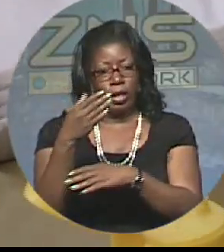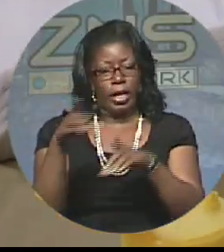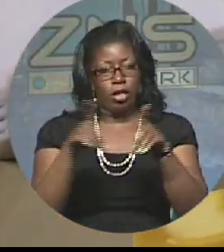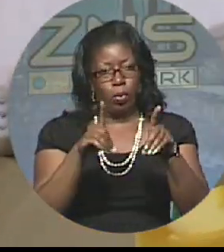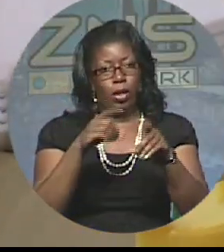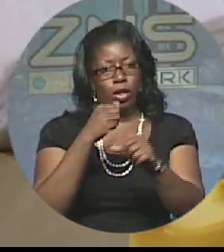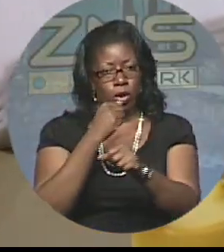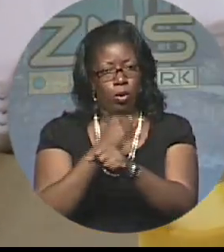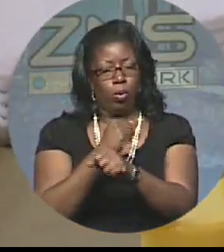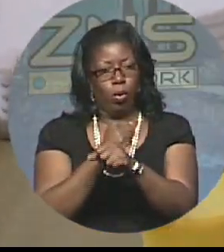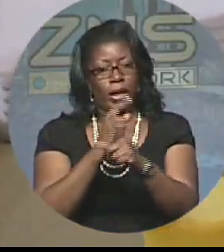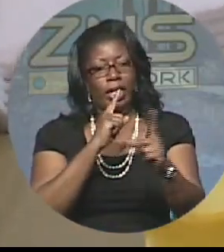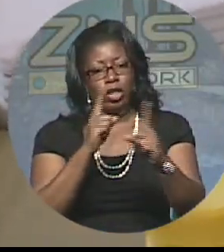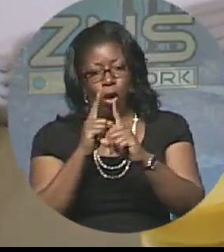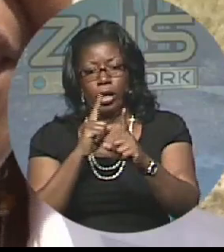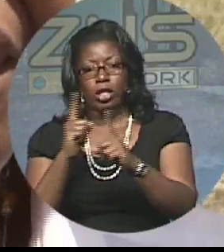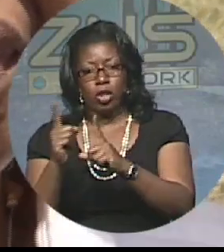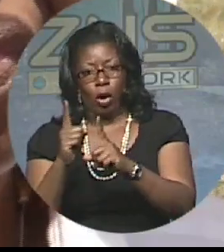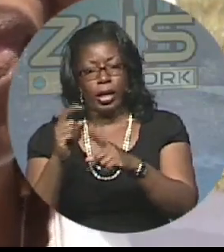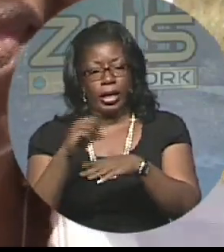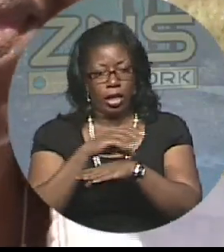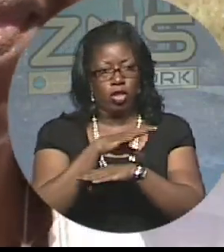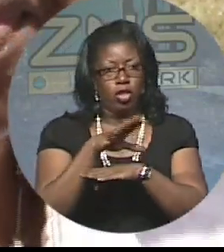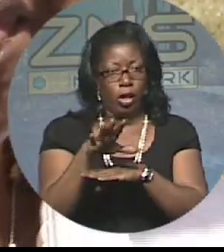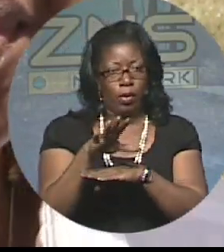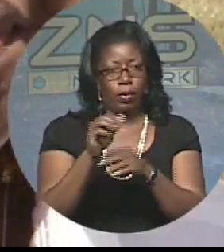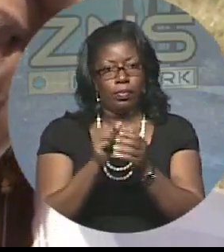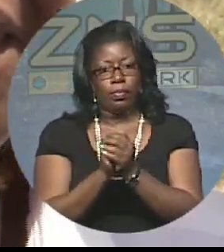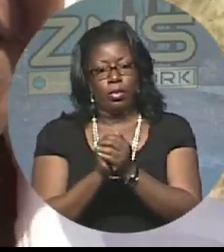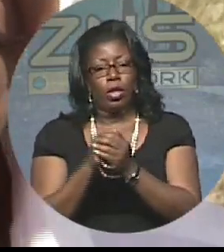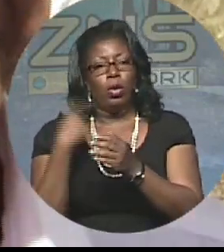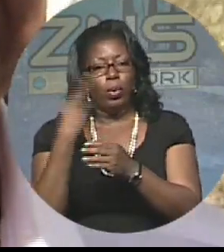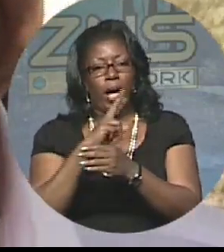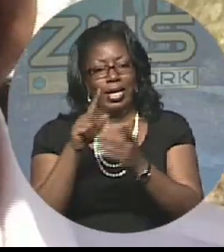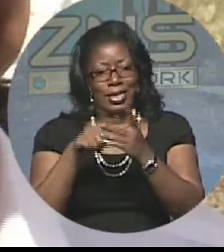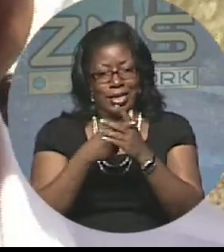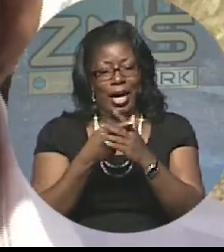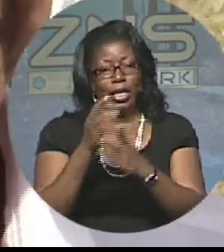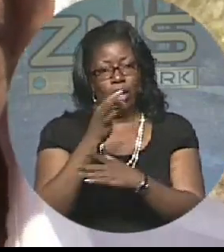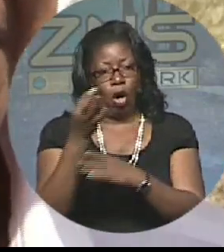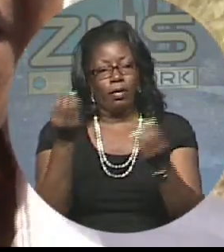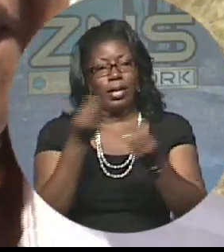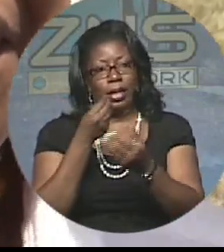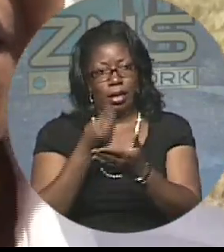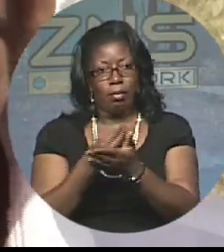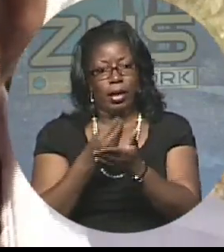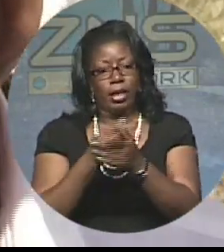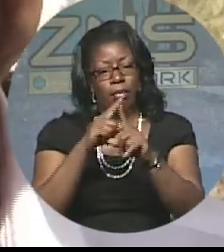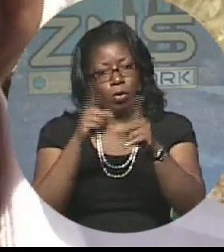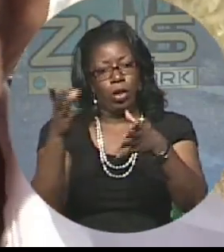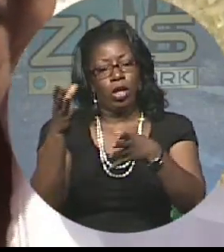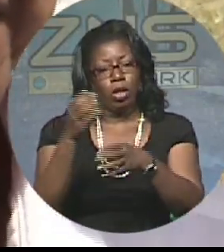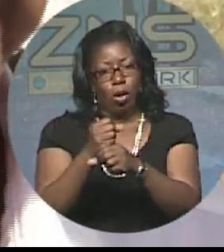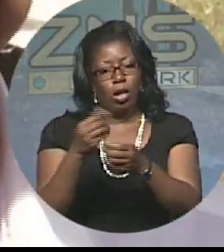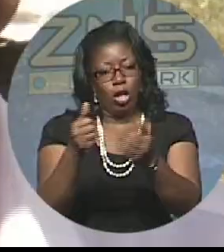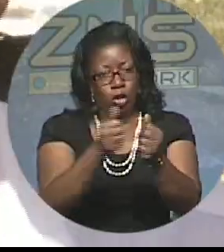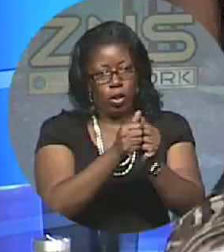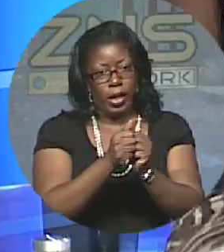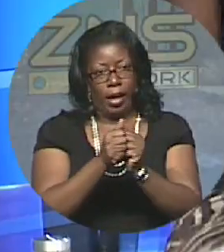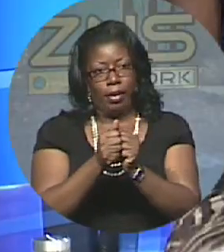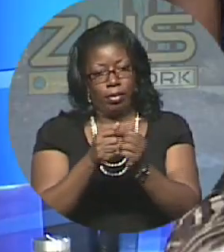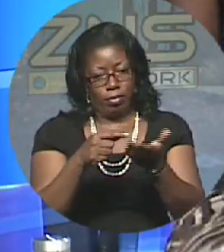to mouth, because we're starting this off with a $0 budget. And this is what we got together and put together